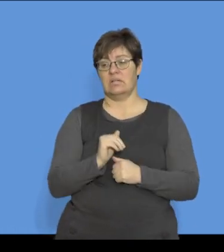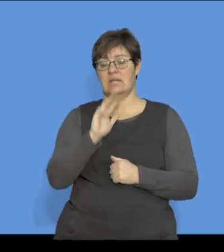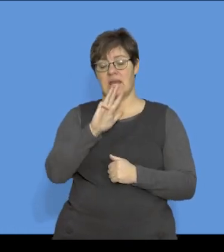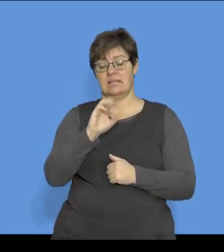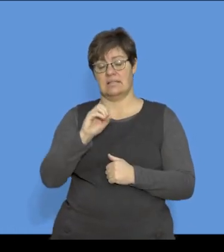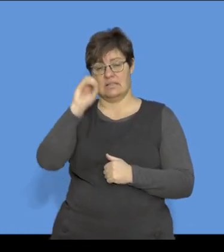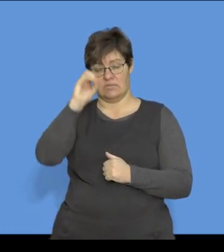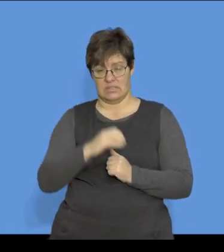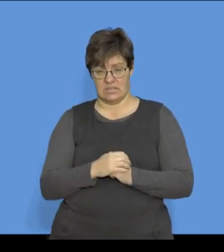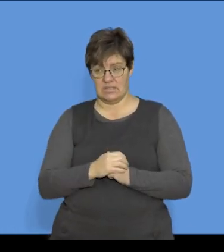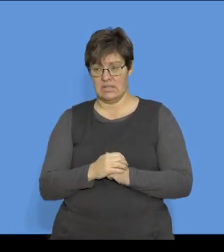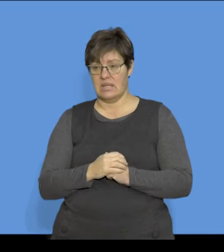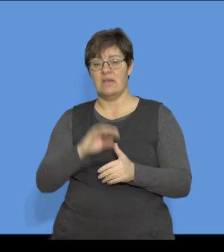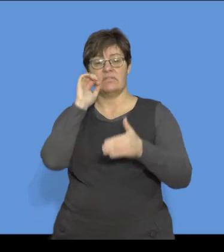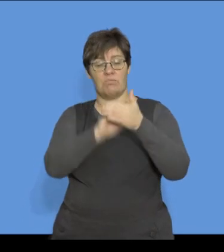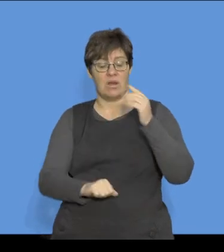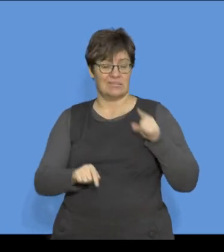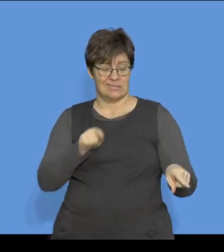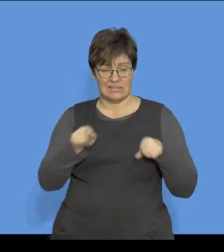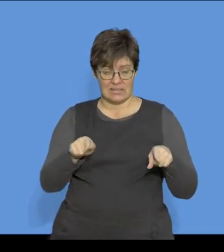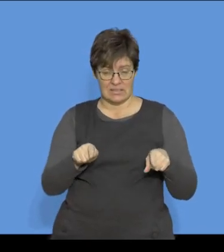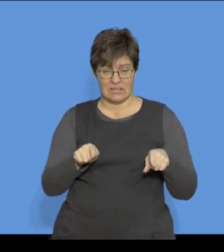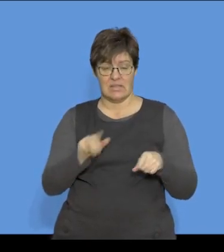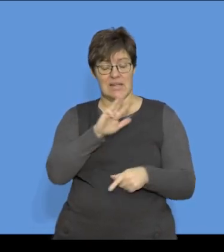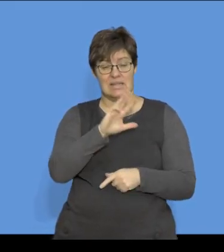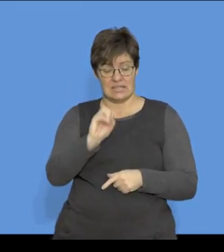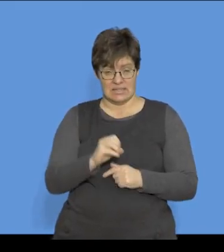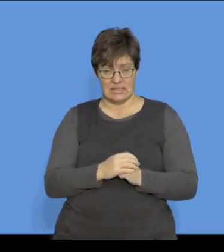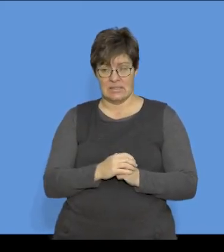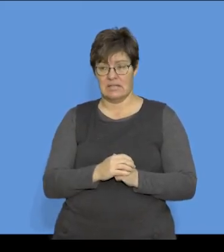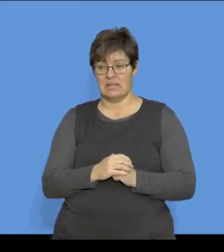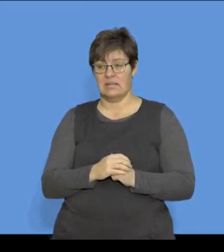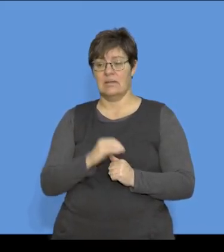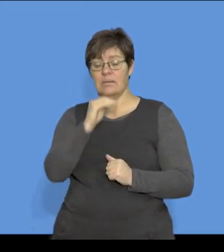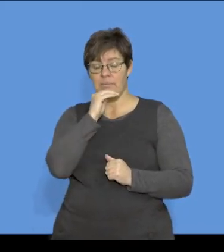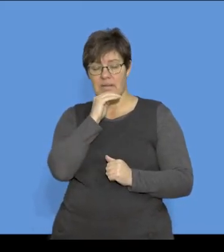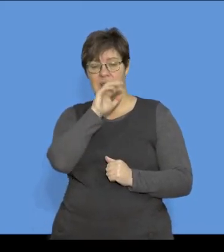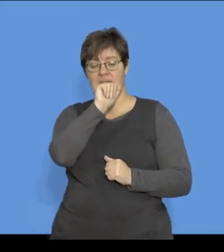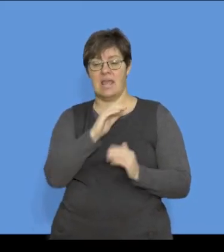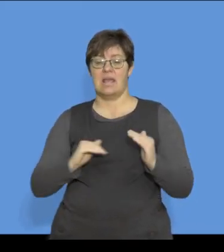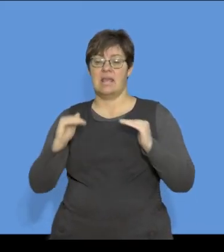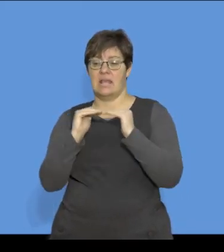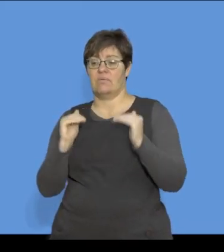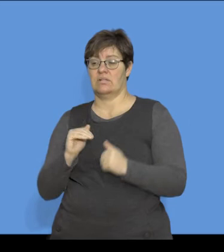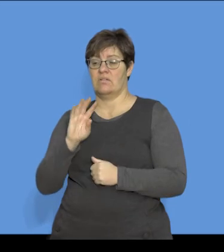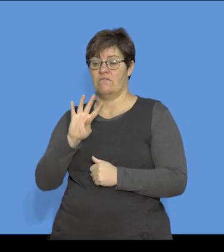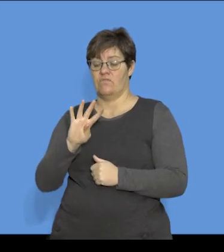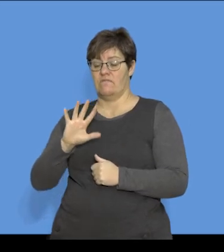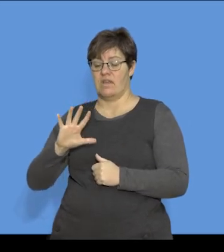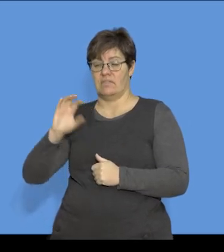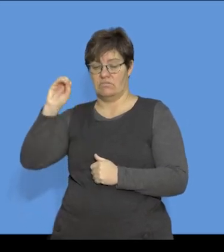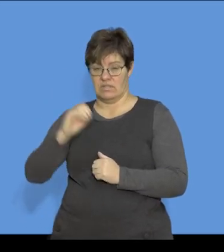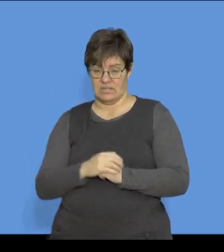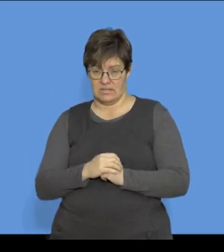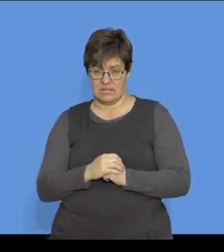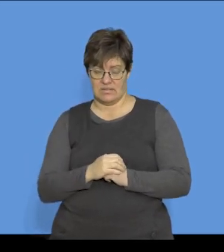If I subtract both sides by 90, then my A will be equals to 45 degrees. But remember,